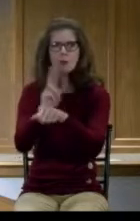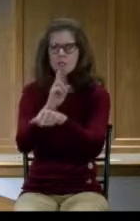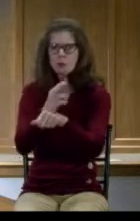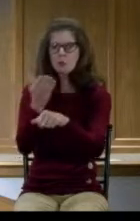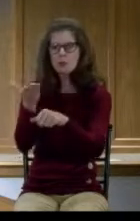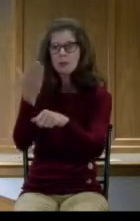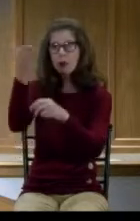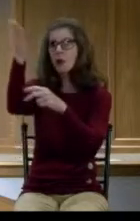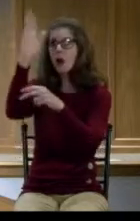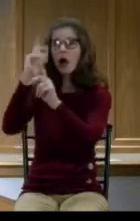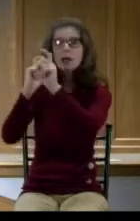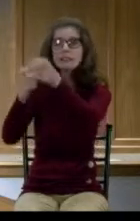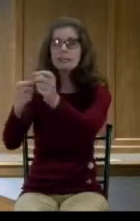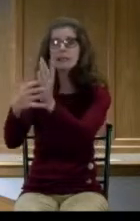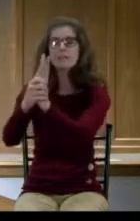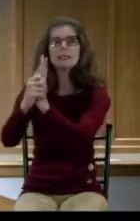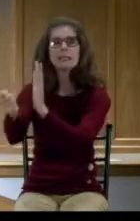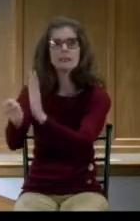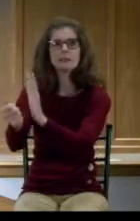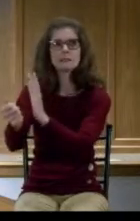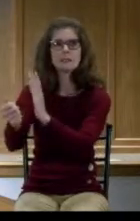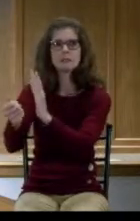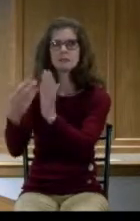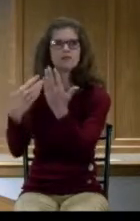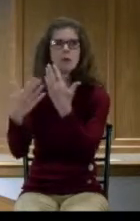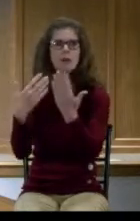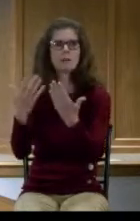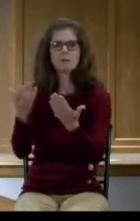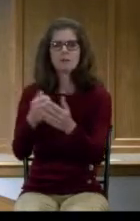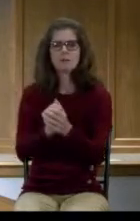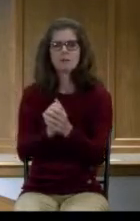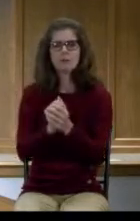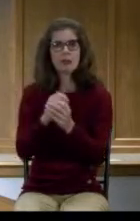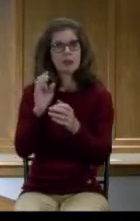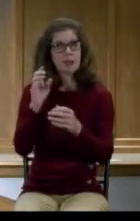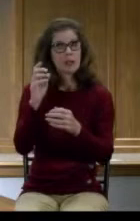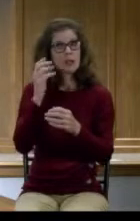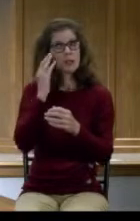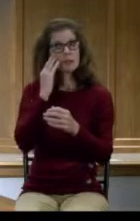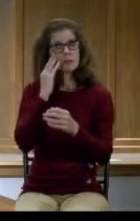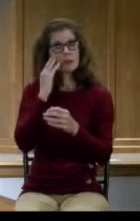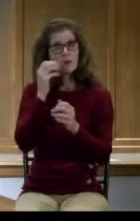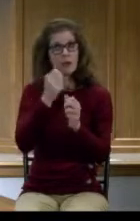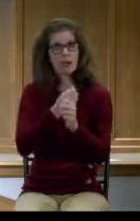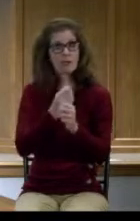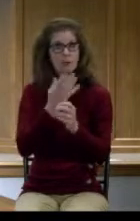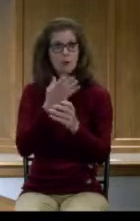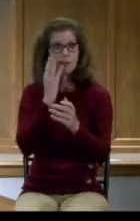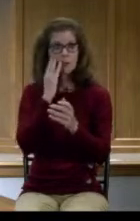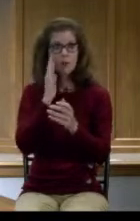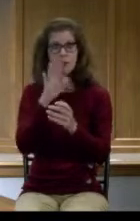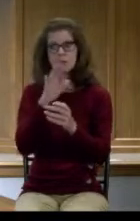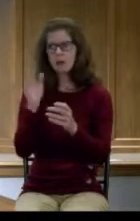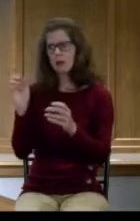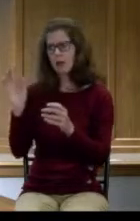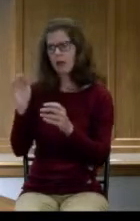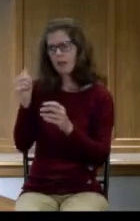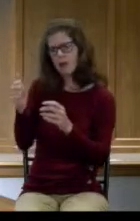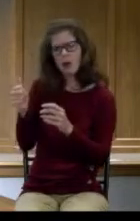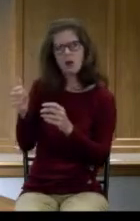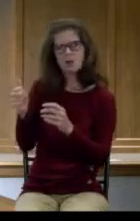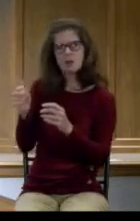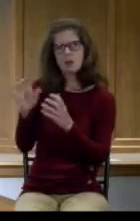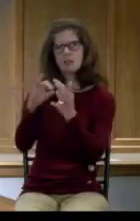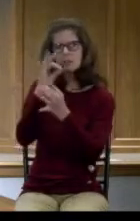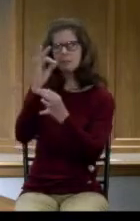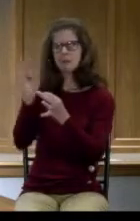maximize their God-given potential, because you got to realize that everybody you know is on their own spiritual journey. And